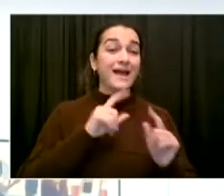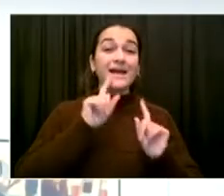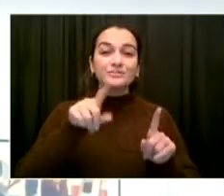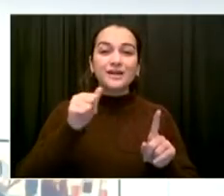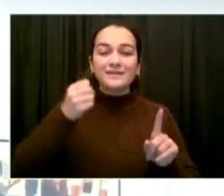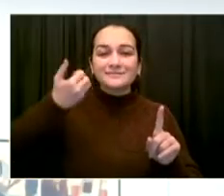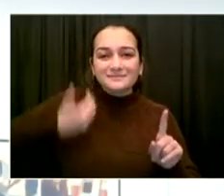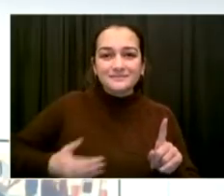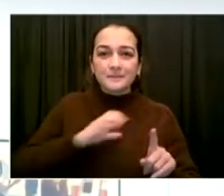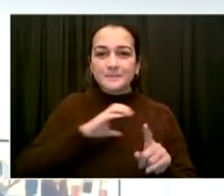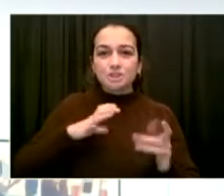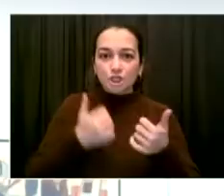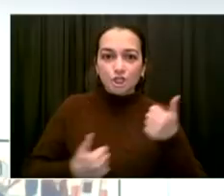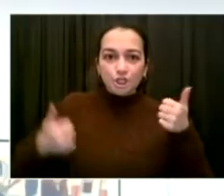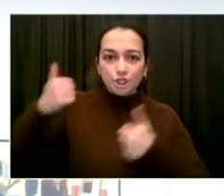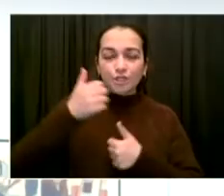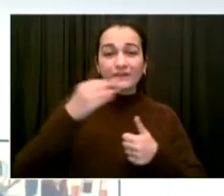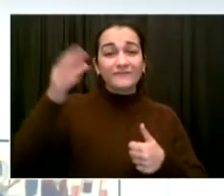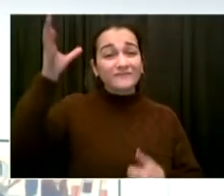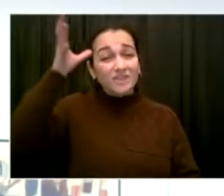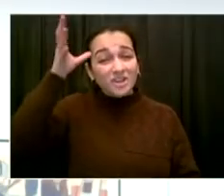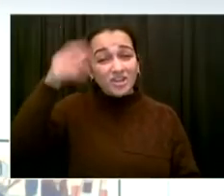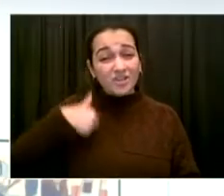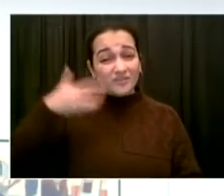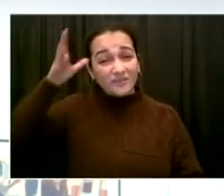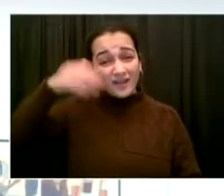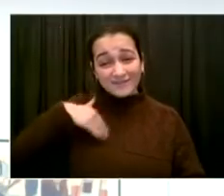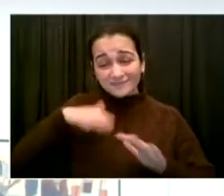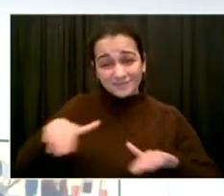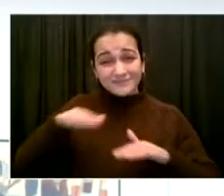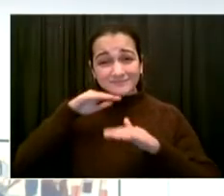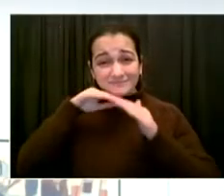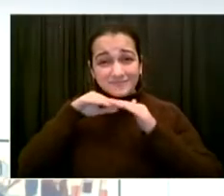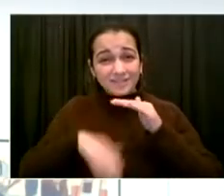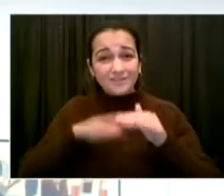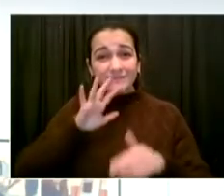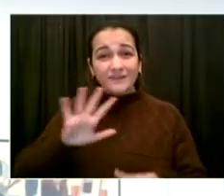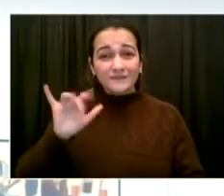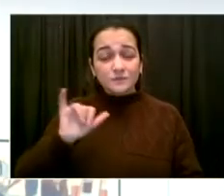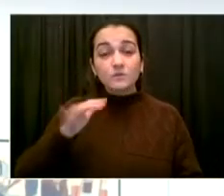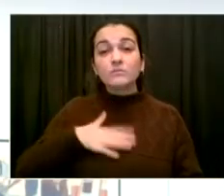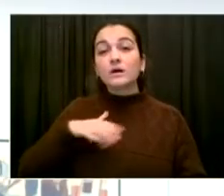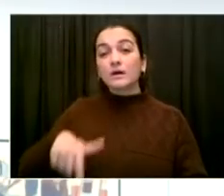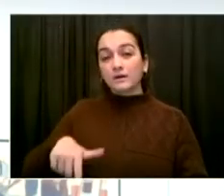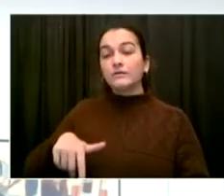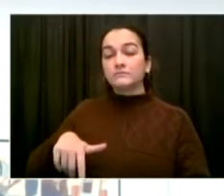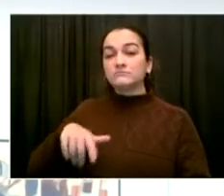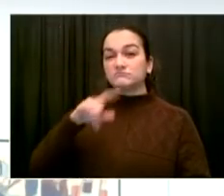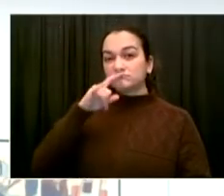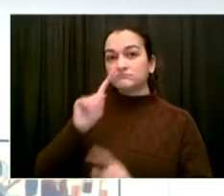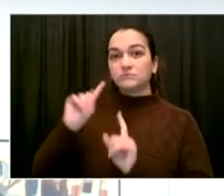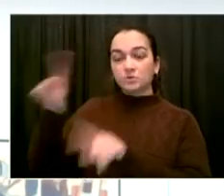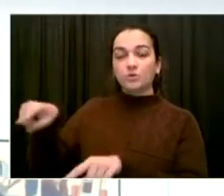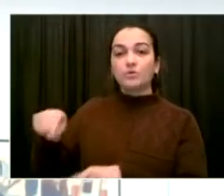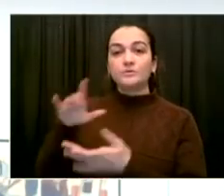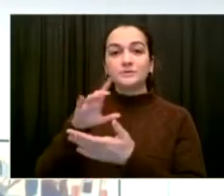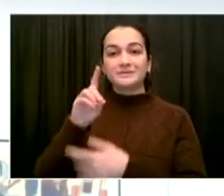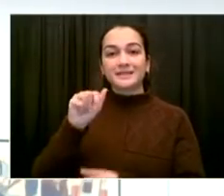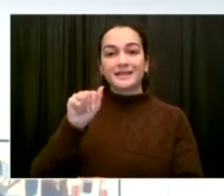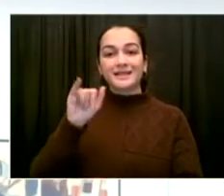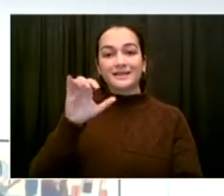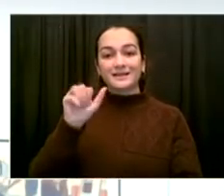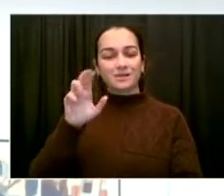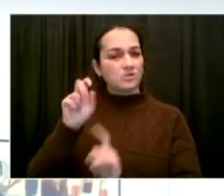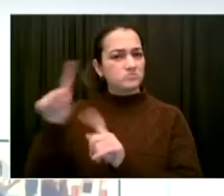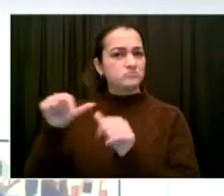not keep her out of daycare, meaning she will continue going to daycare. And I advise all